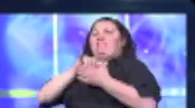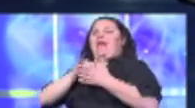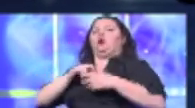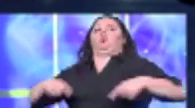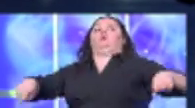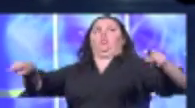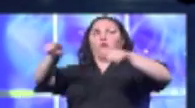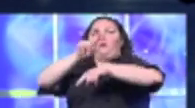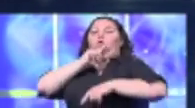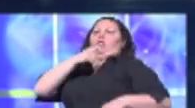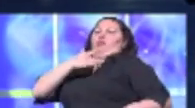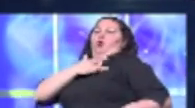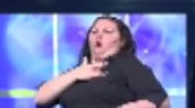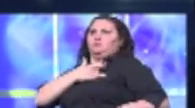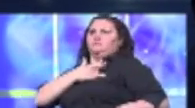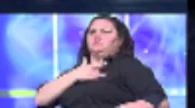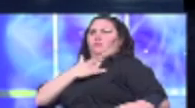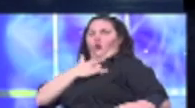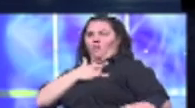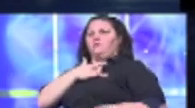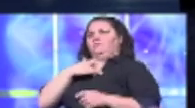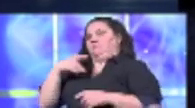heart of this.